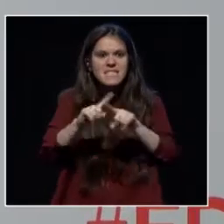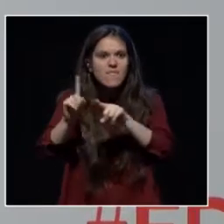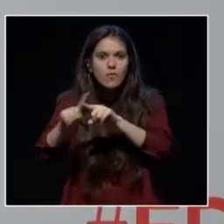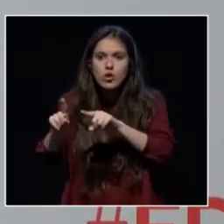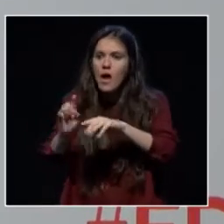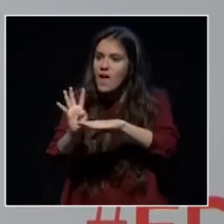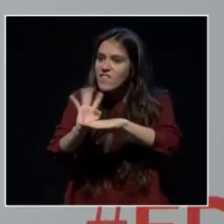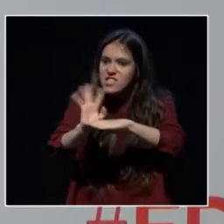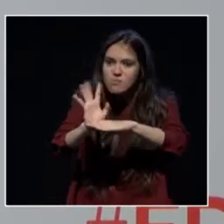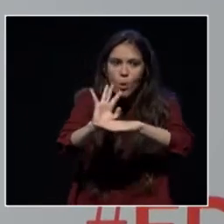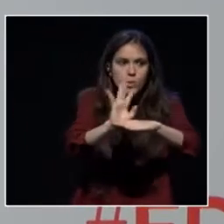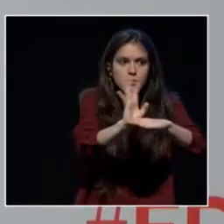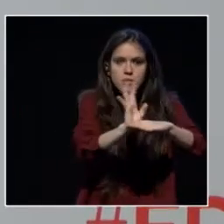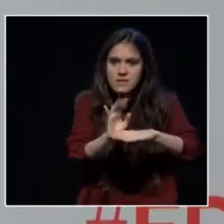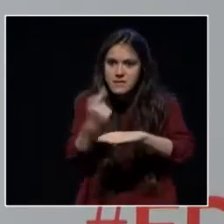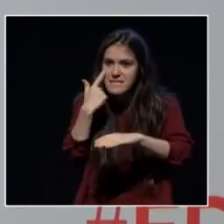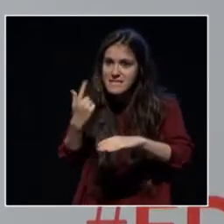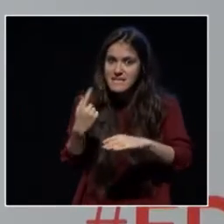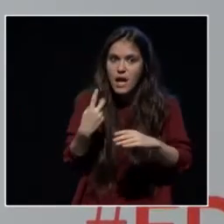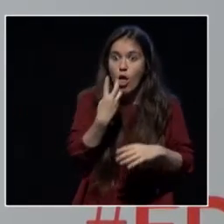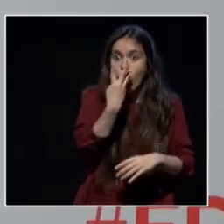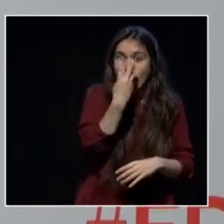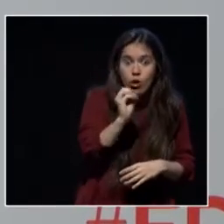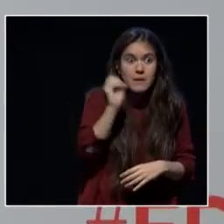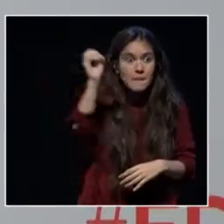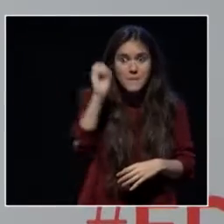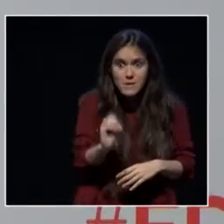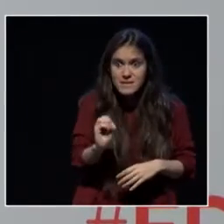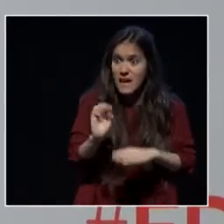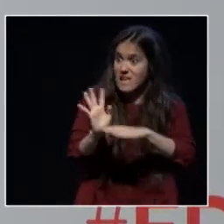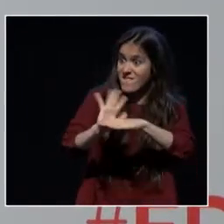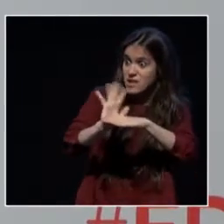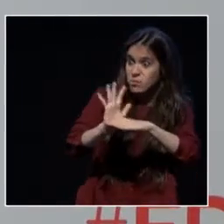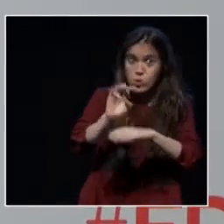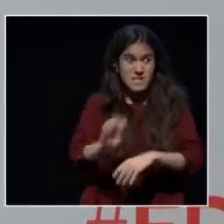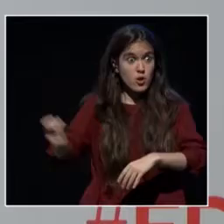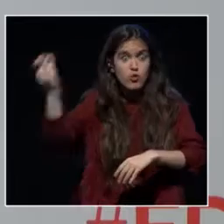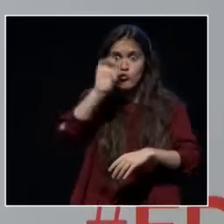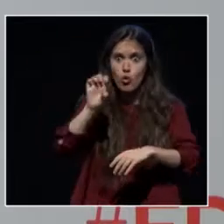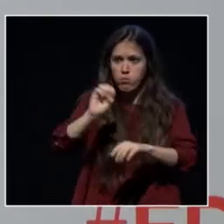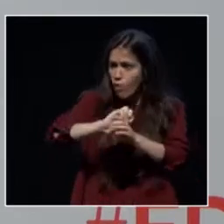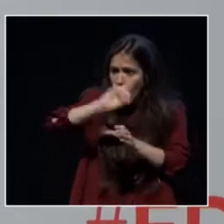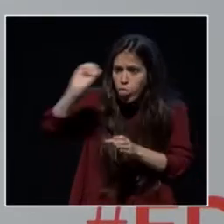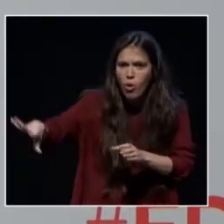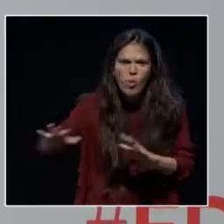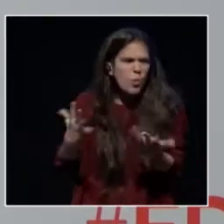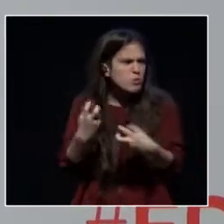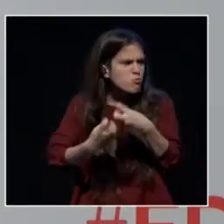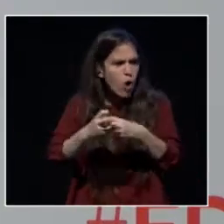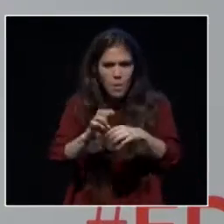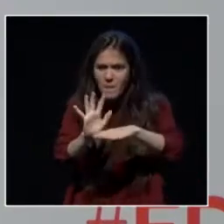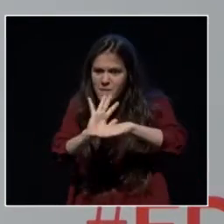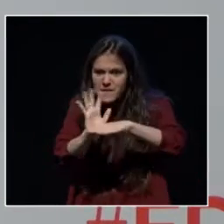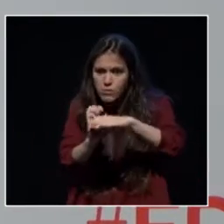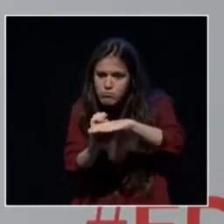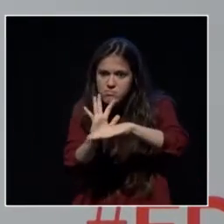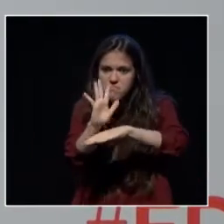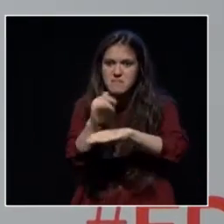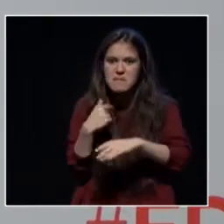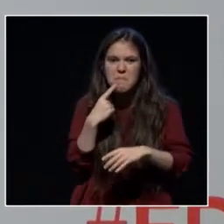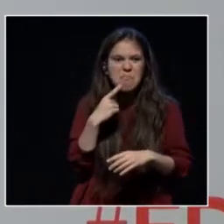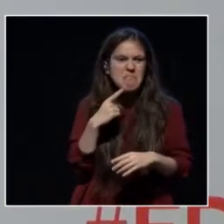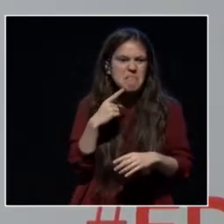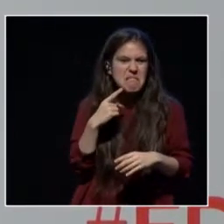whole 30% of vegetables grown in Europe is thrown away. What is the problem with those vegetables? They are known as ugly